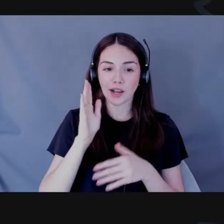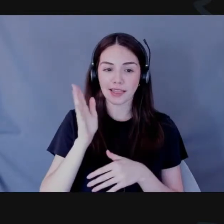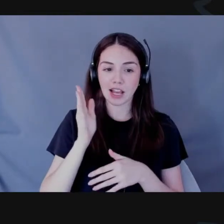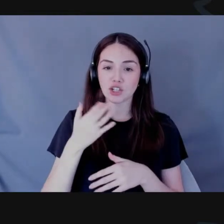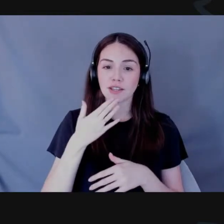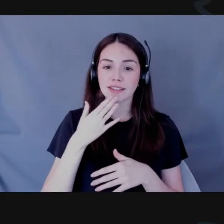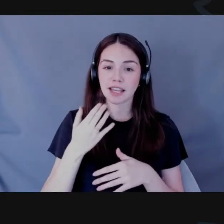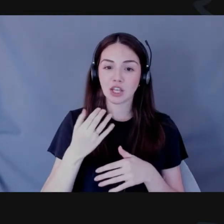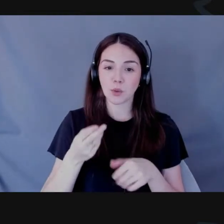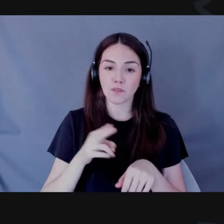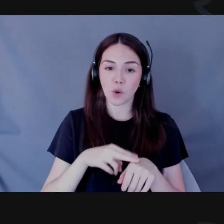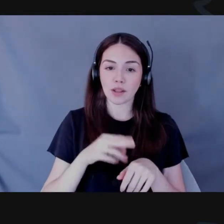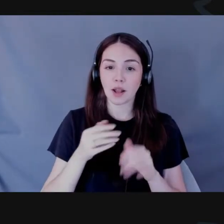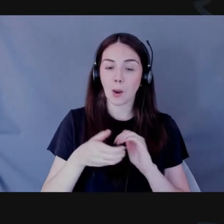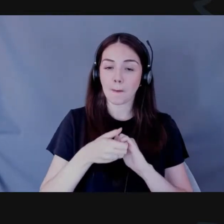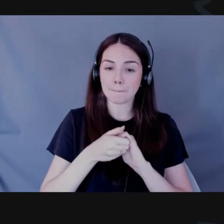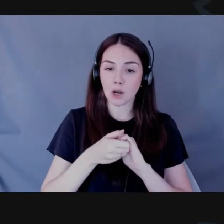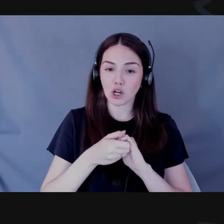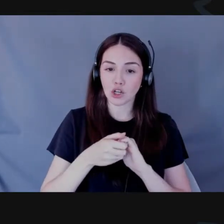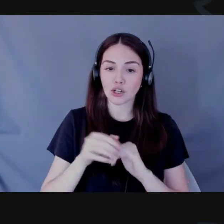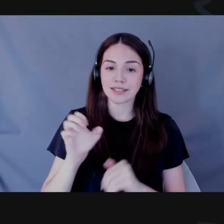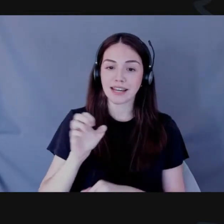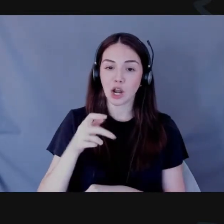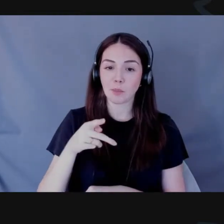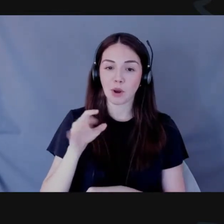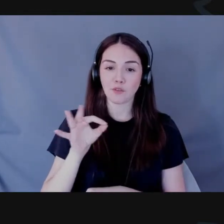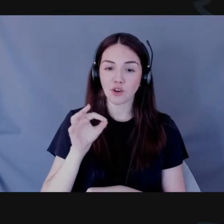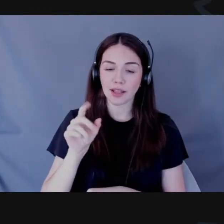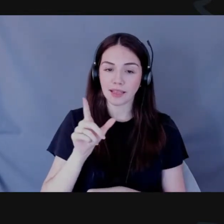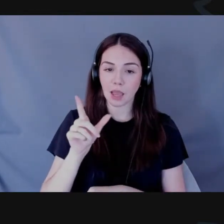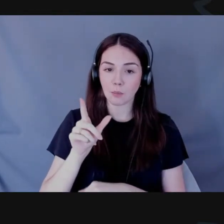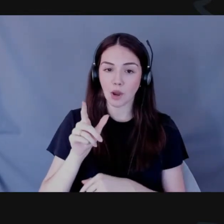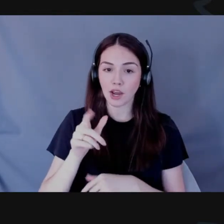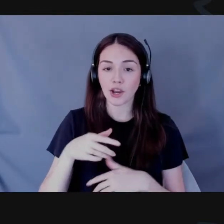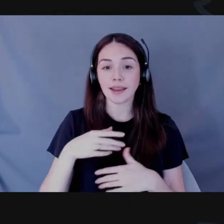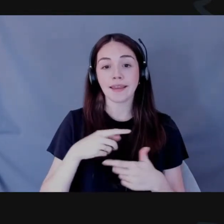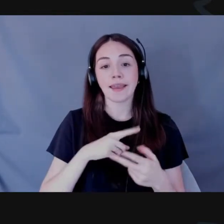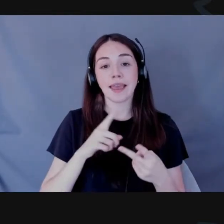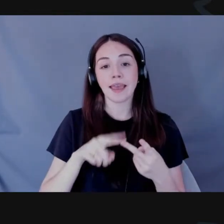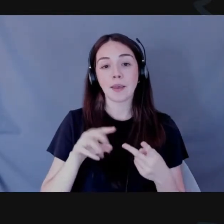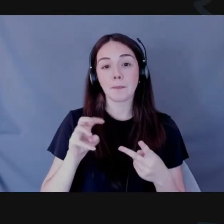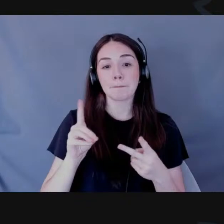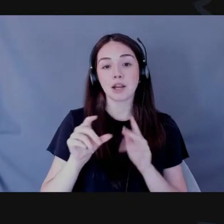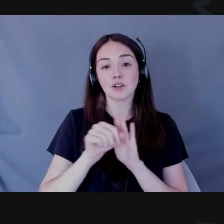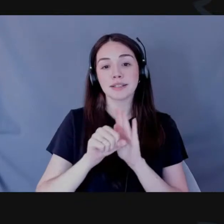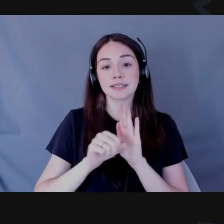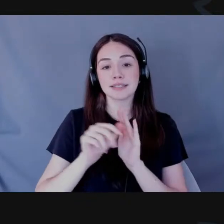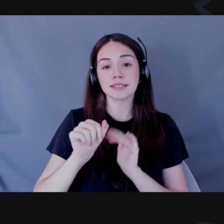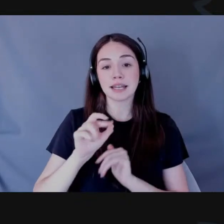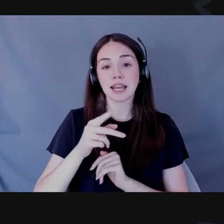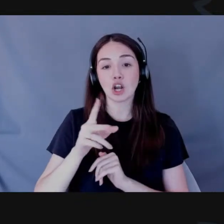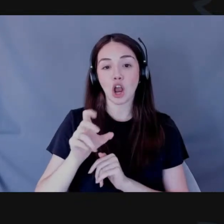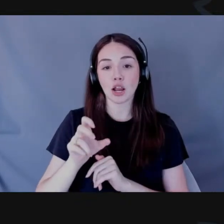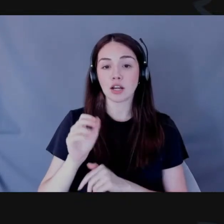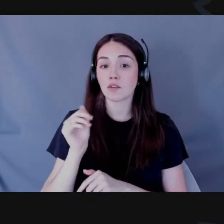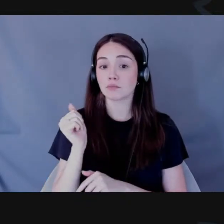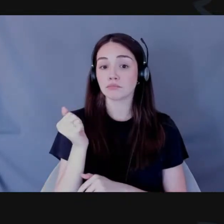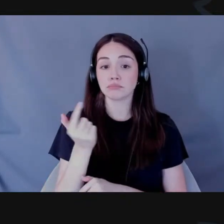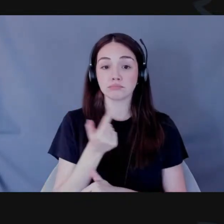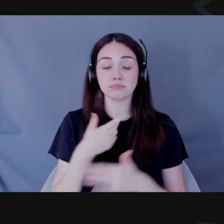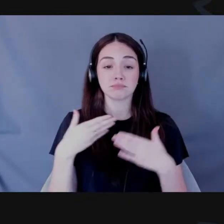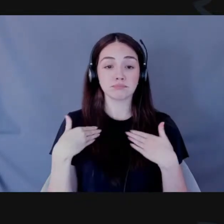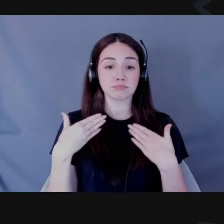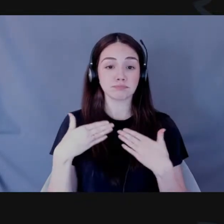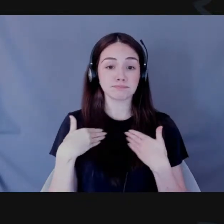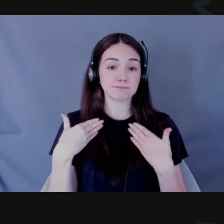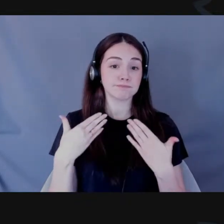able partners, the Enoch Pratt Free Library and the Maryland State Archives. All of us are very happy to bring you the